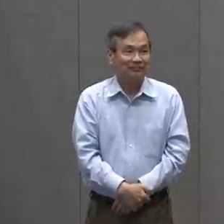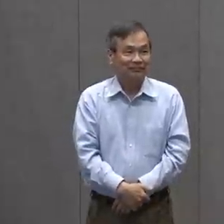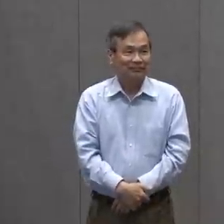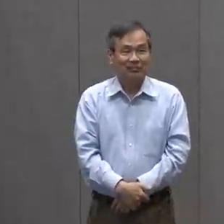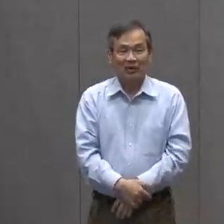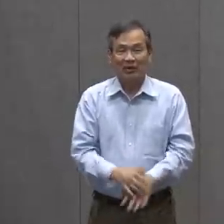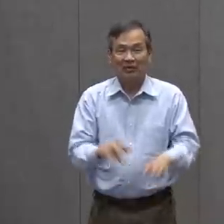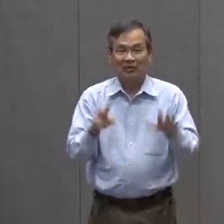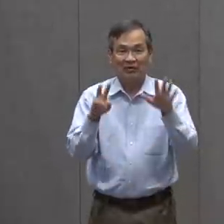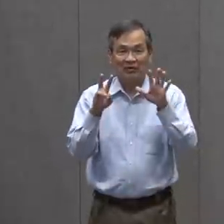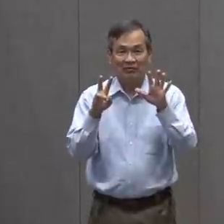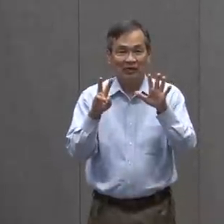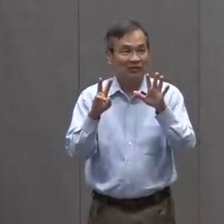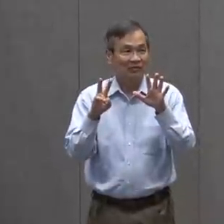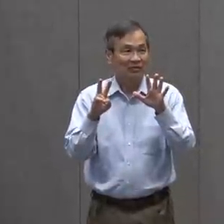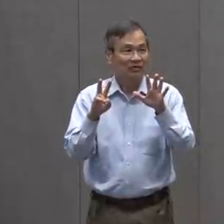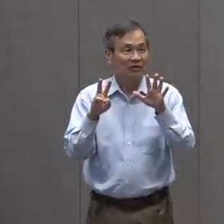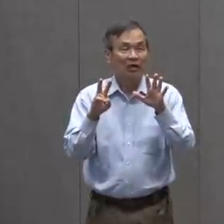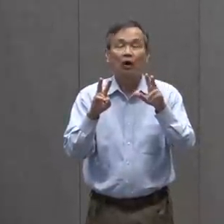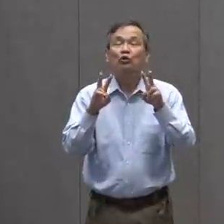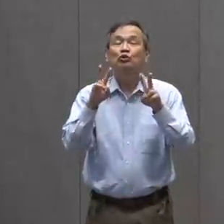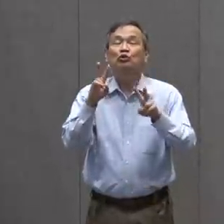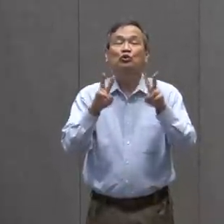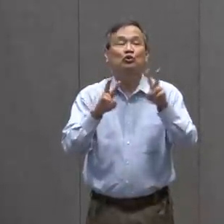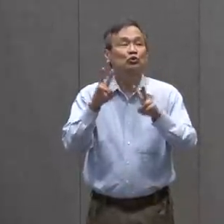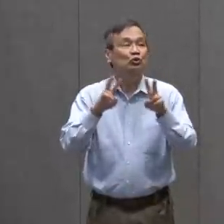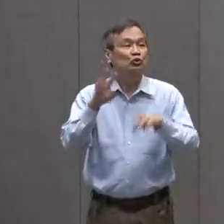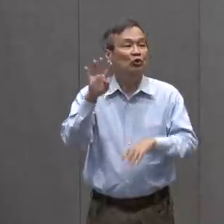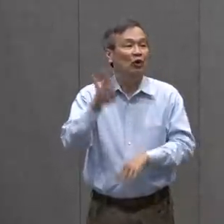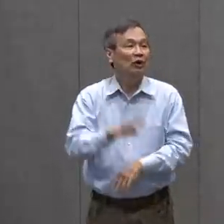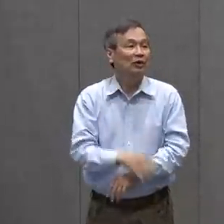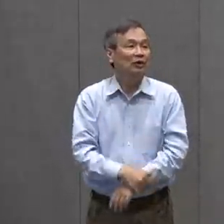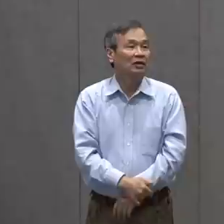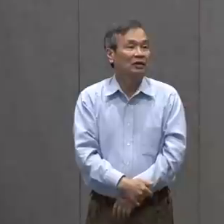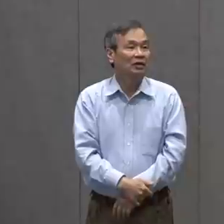So I have a 2 and a 2, which is 4.